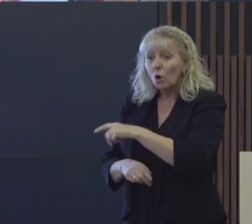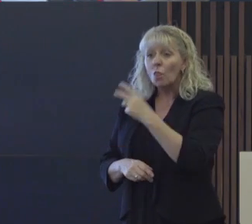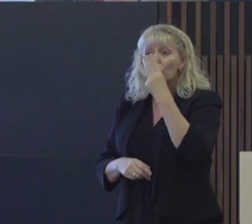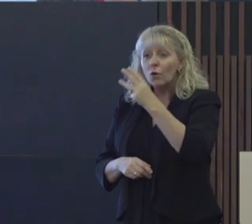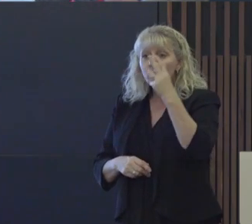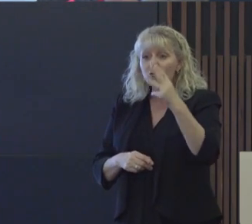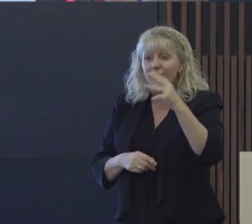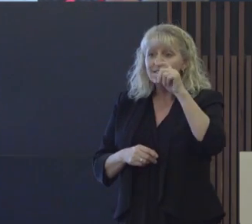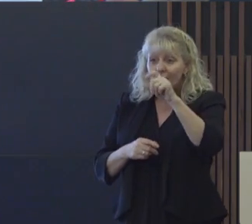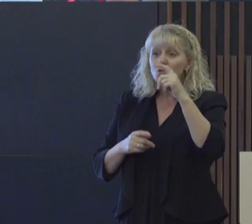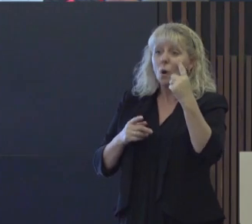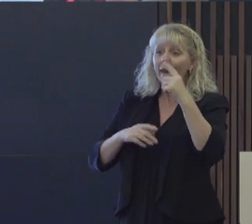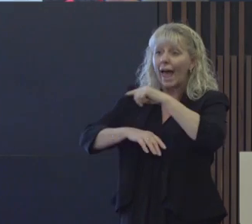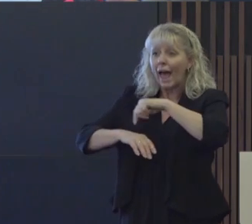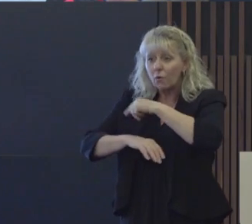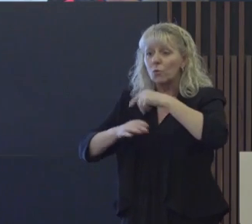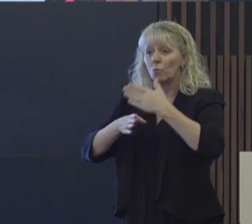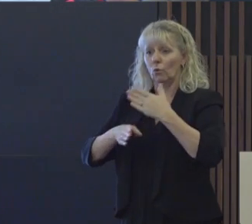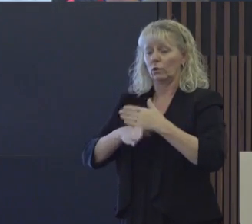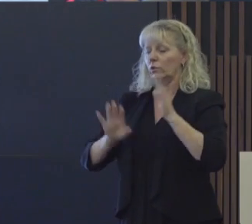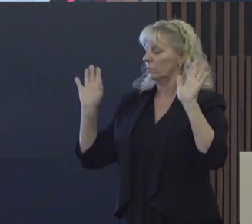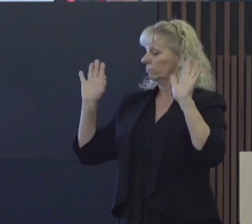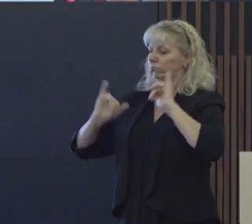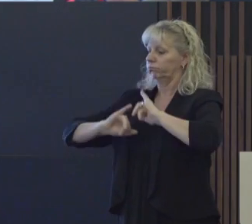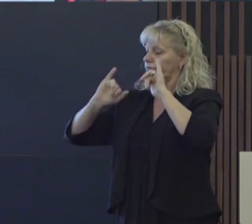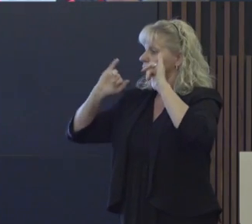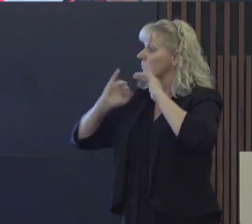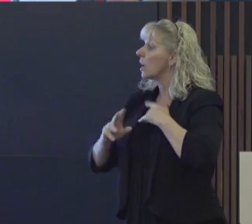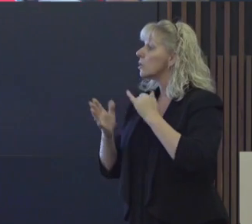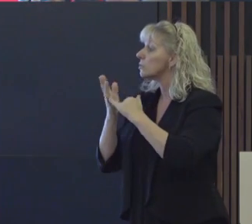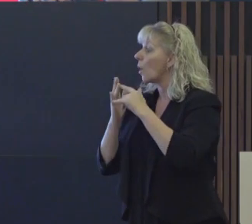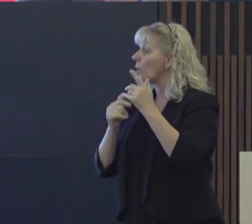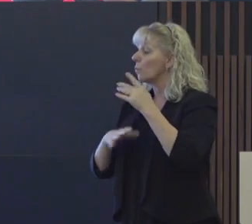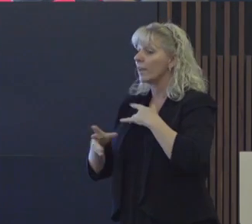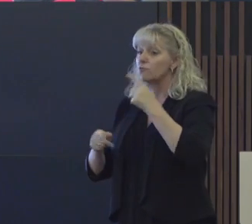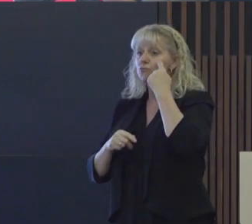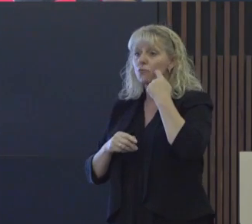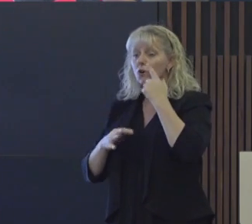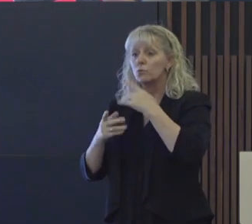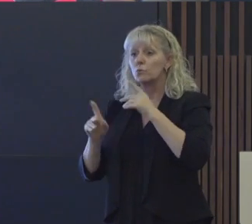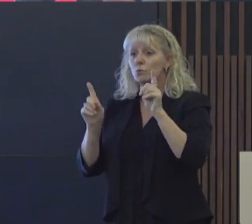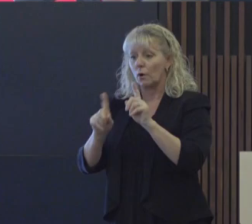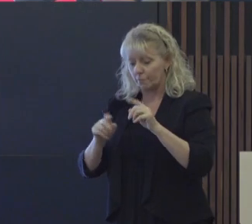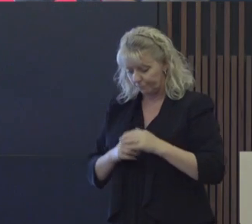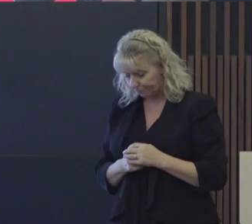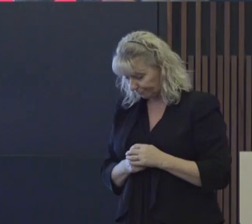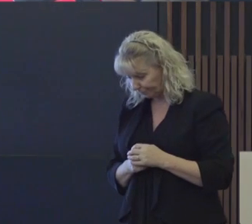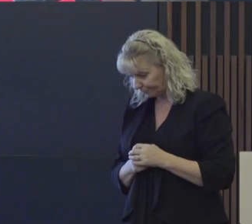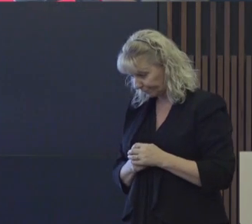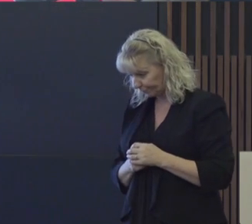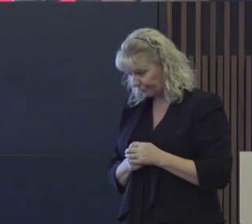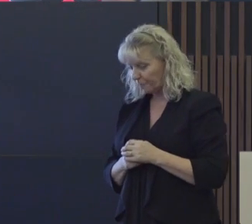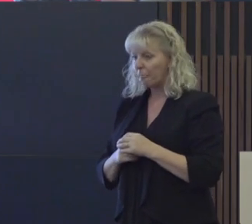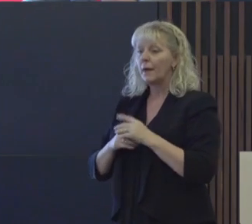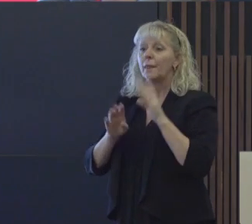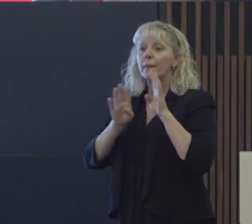hour, which is just outrageous. So we attempted to get the